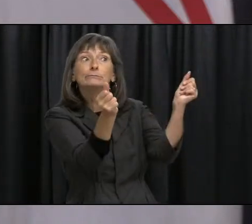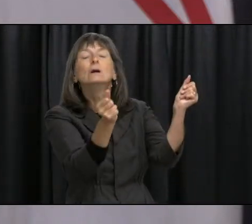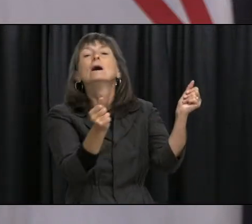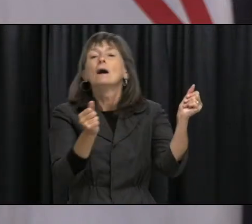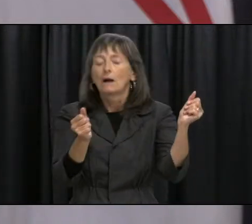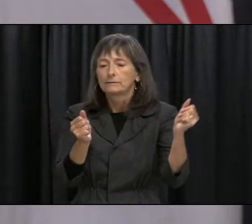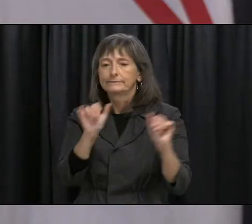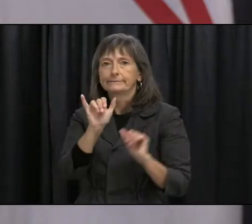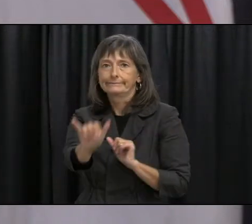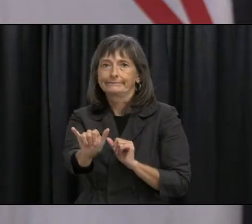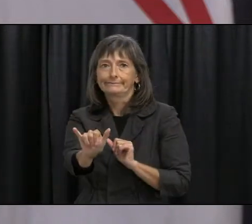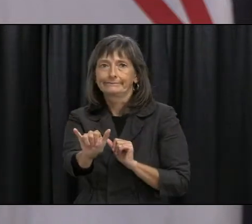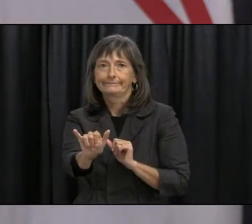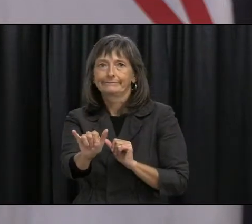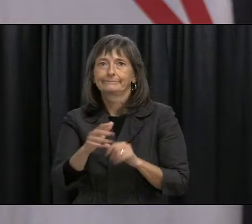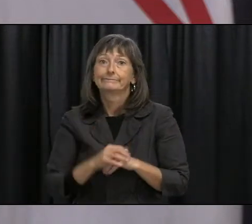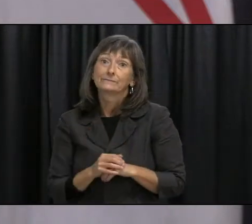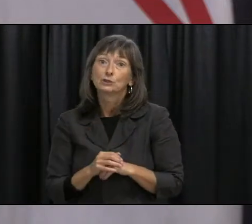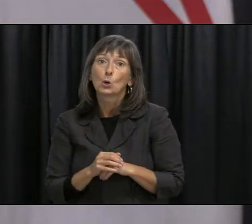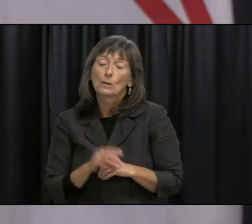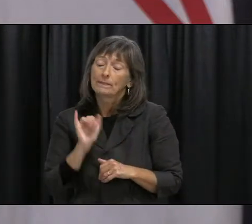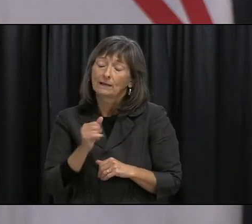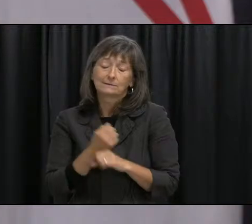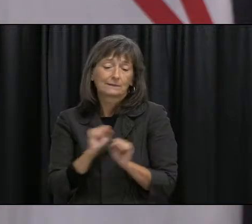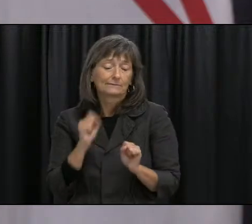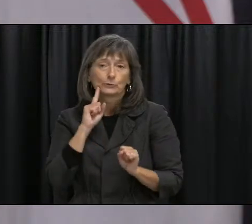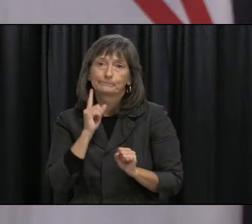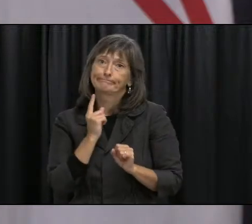place to reduce the risk as well.